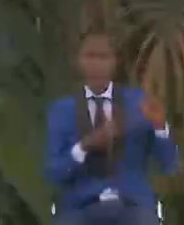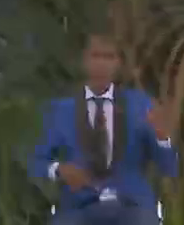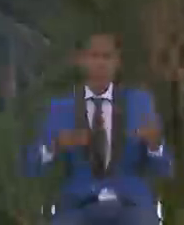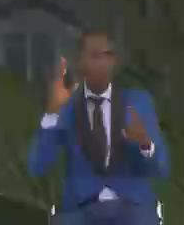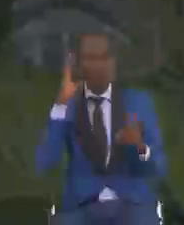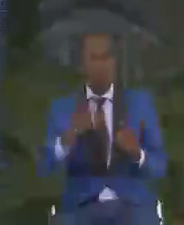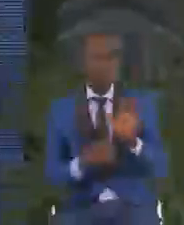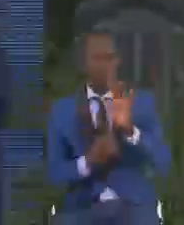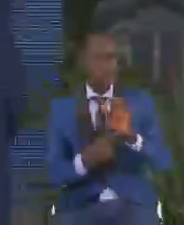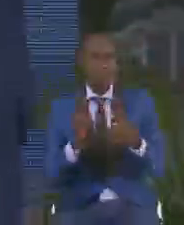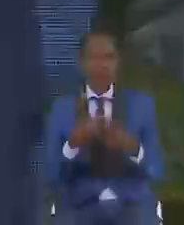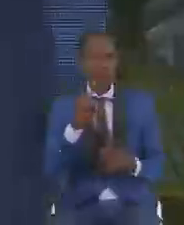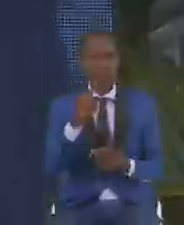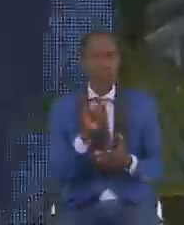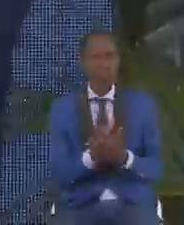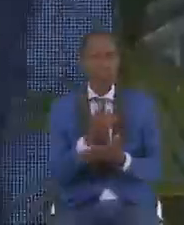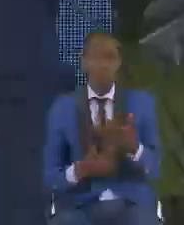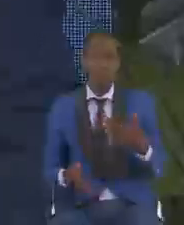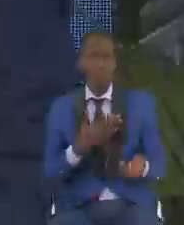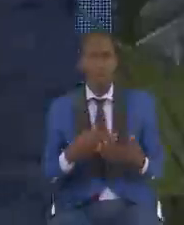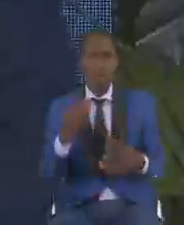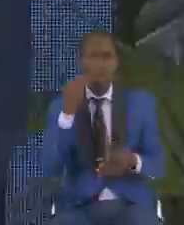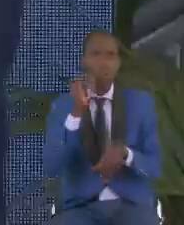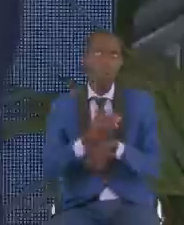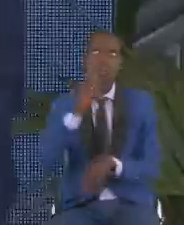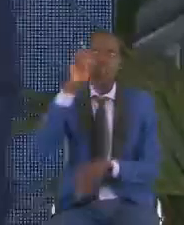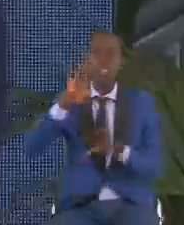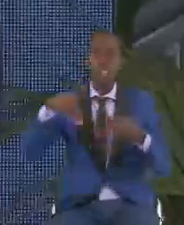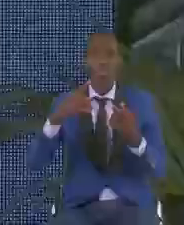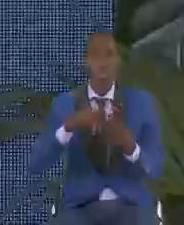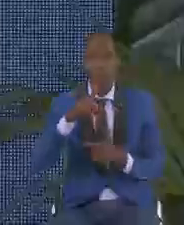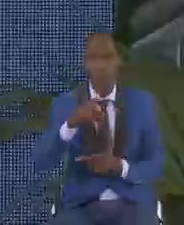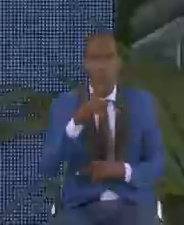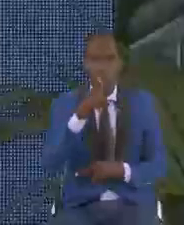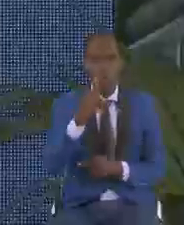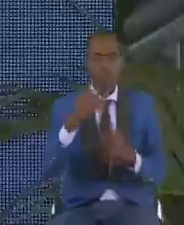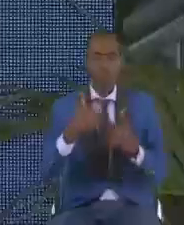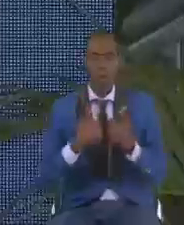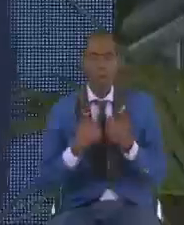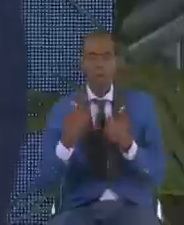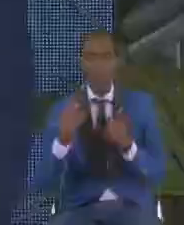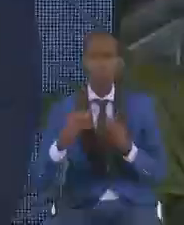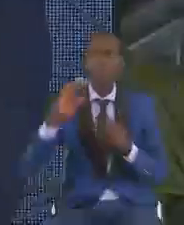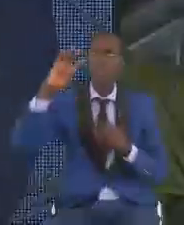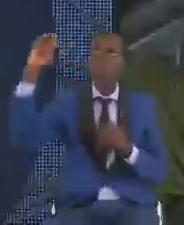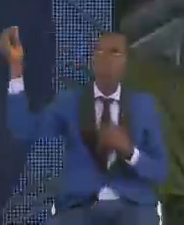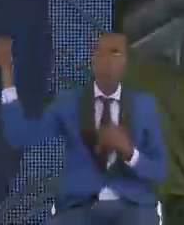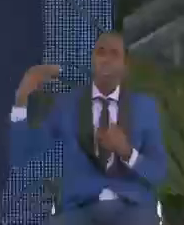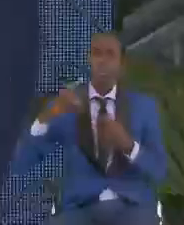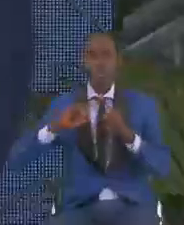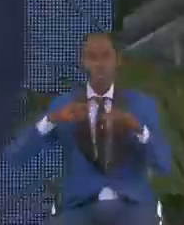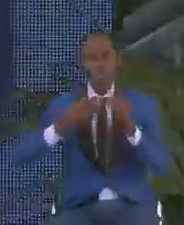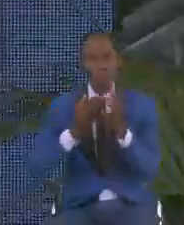that whatever assignment he has given to you, you have the grace to go